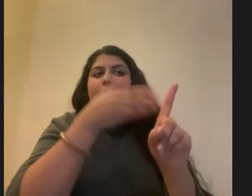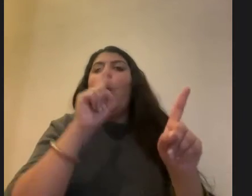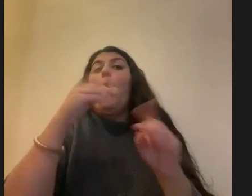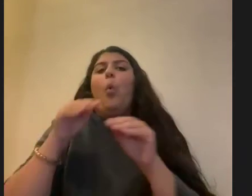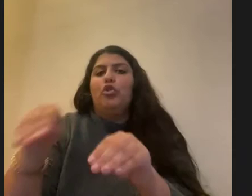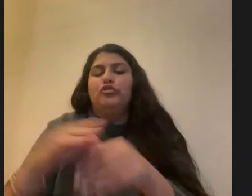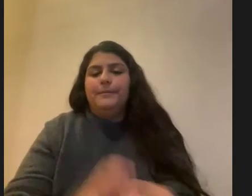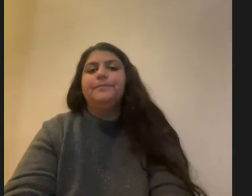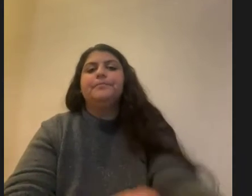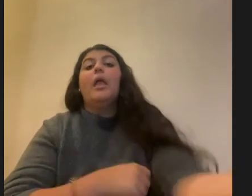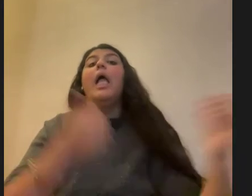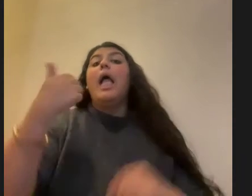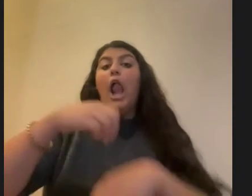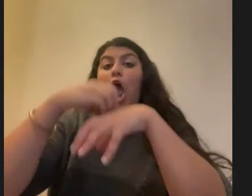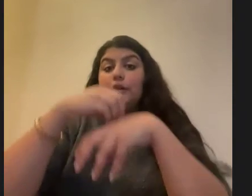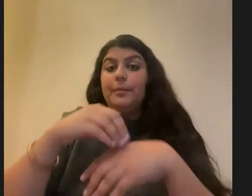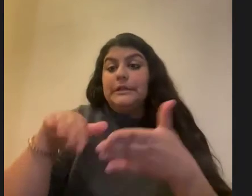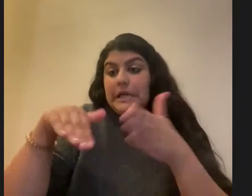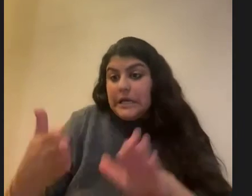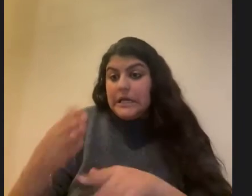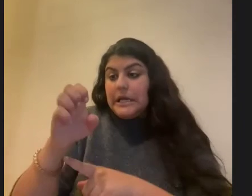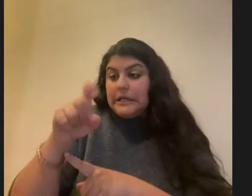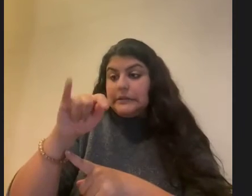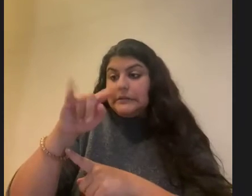any octopuses extinct or endangered?